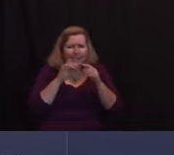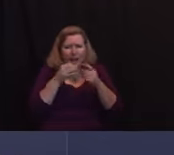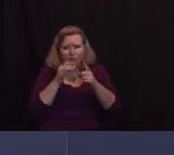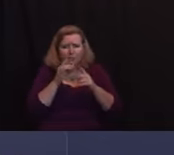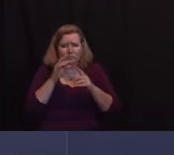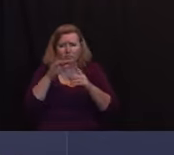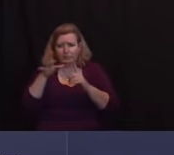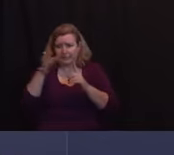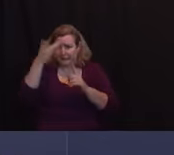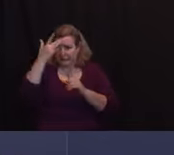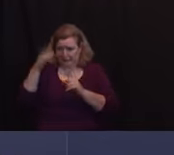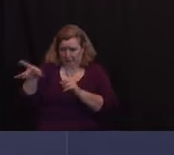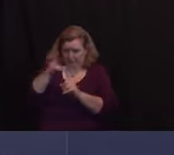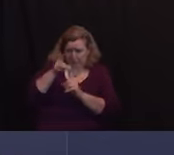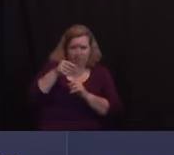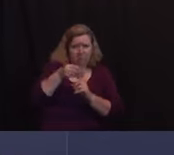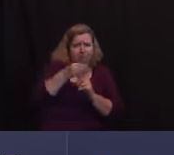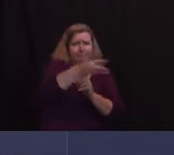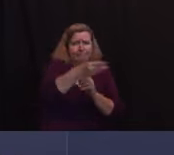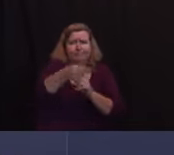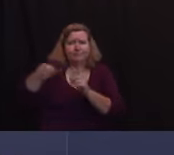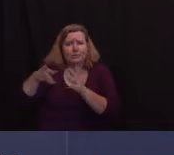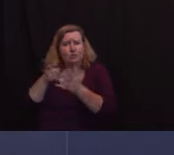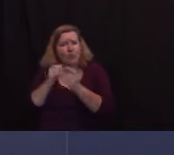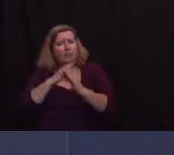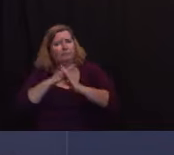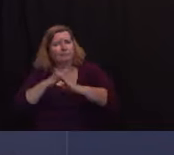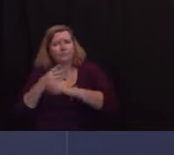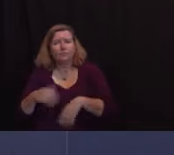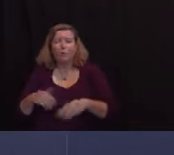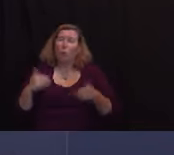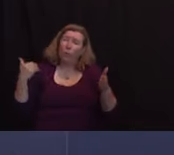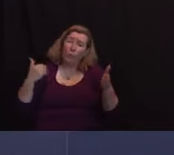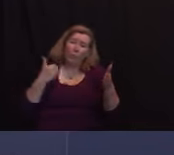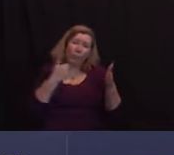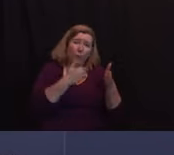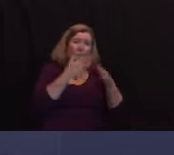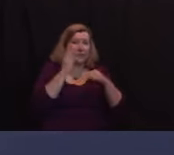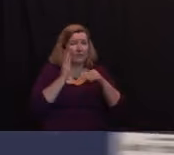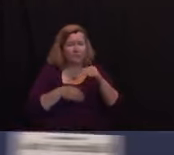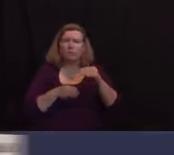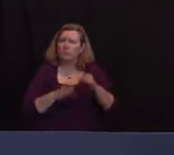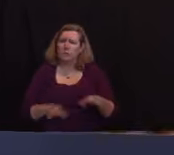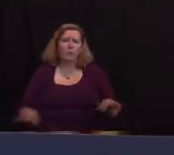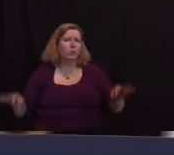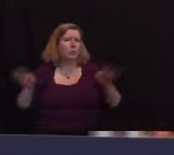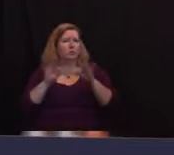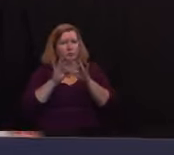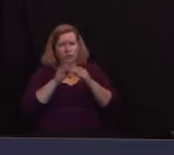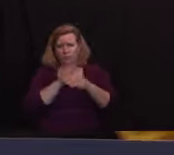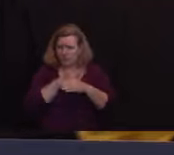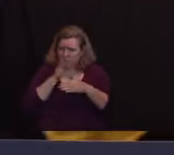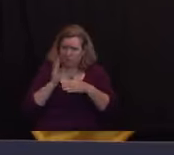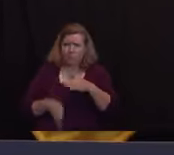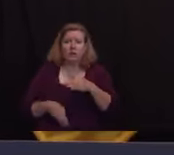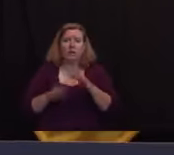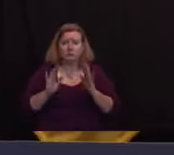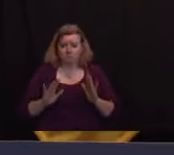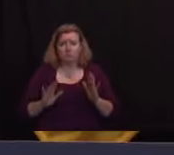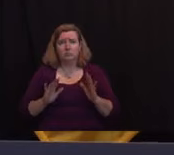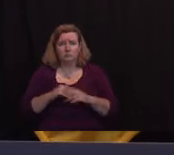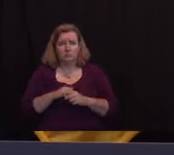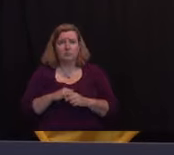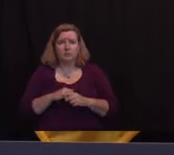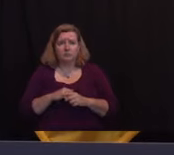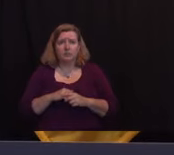as we're heading toward the home stretch of this marathon that we've been running. Judy, color on why folks aren't getting